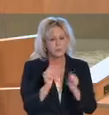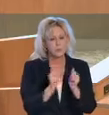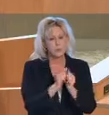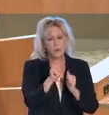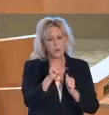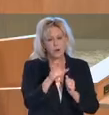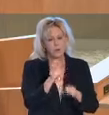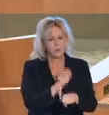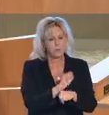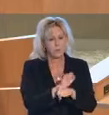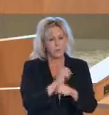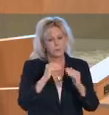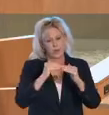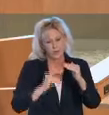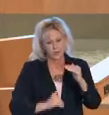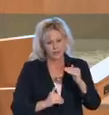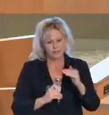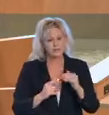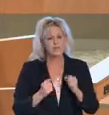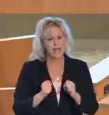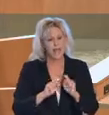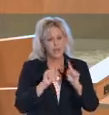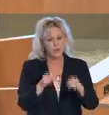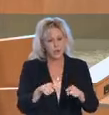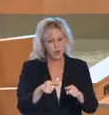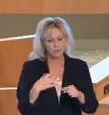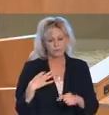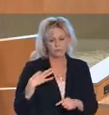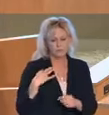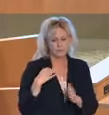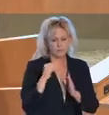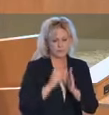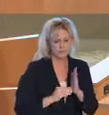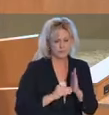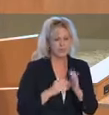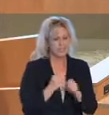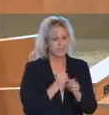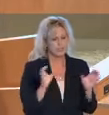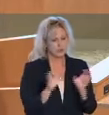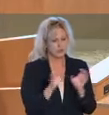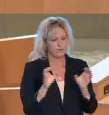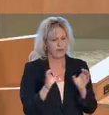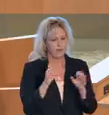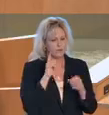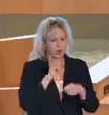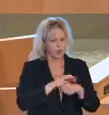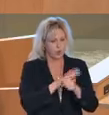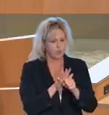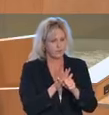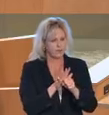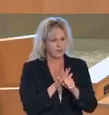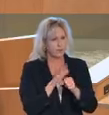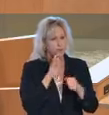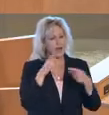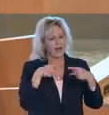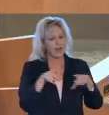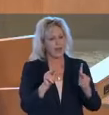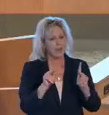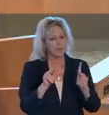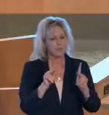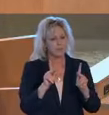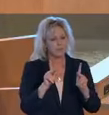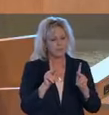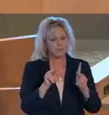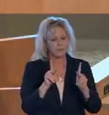or less, to come out and apply to get a COVID-compliant certification from the county that will allow them to,